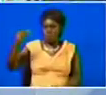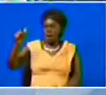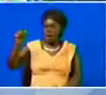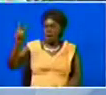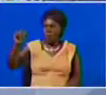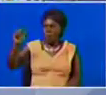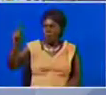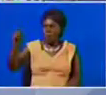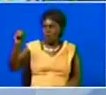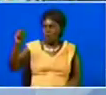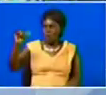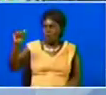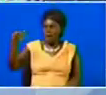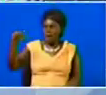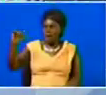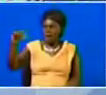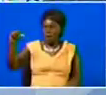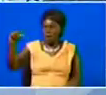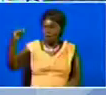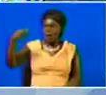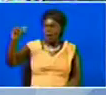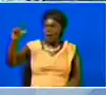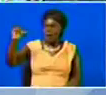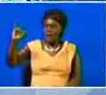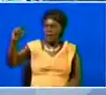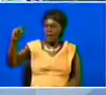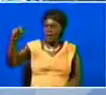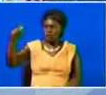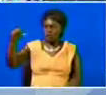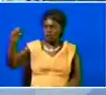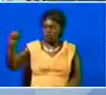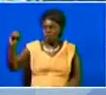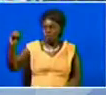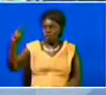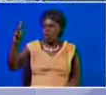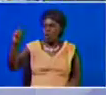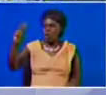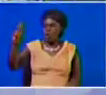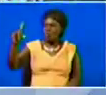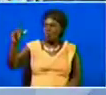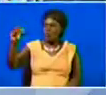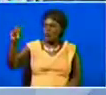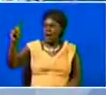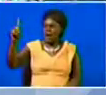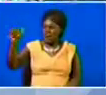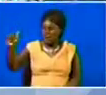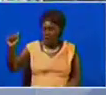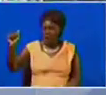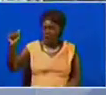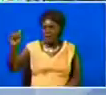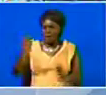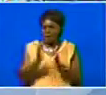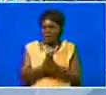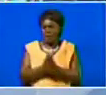Lugadilu, Oscar Onyango Ojuang, Arlington Shikuku Omusheni, Kristen Kangoya Mulanda, Jacqueline Nanjala Namukali, and